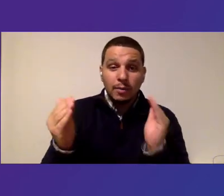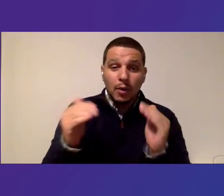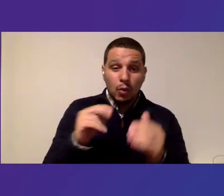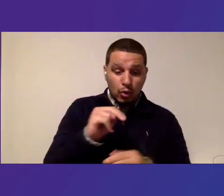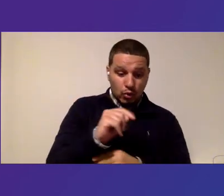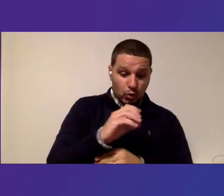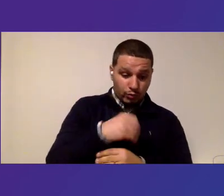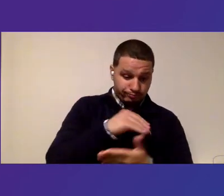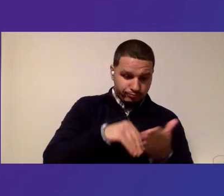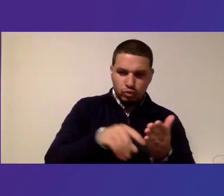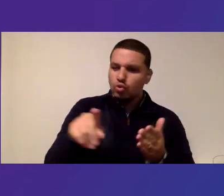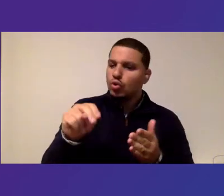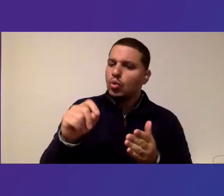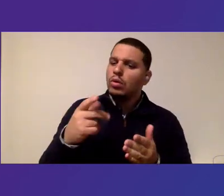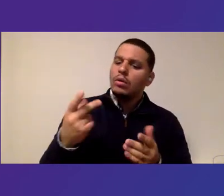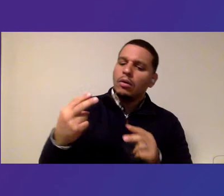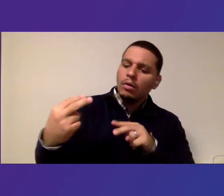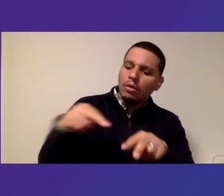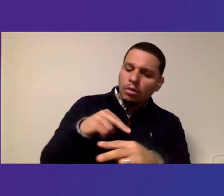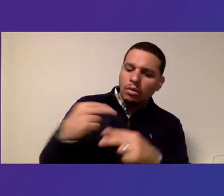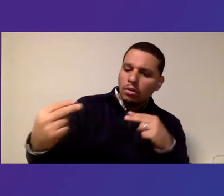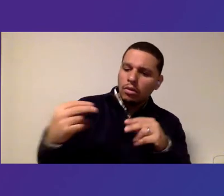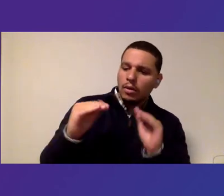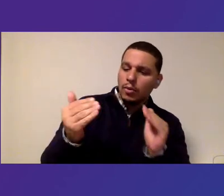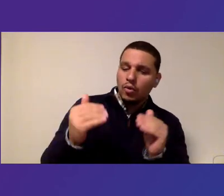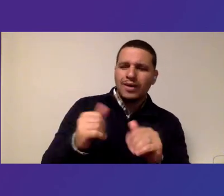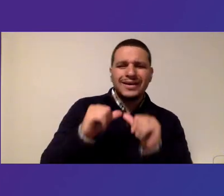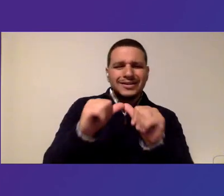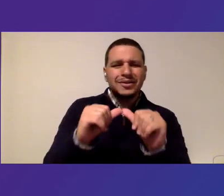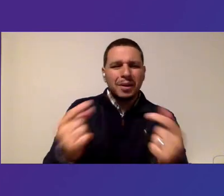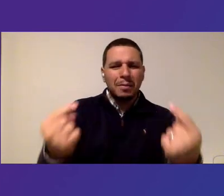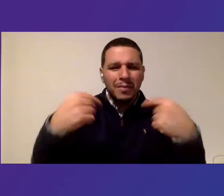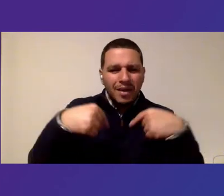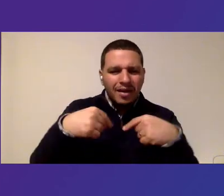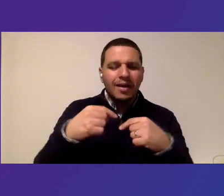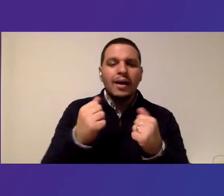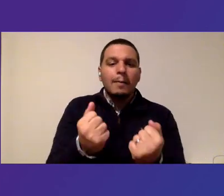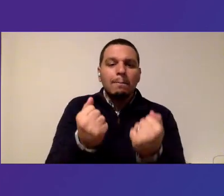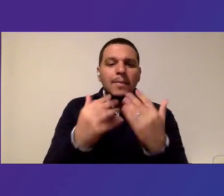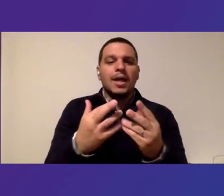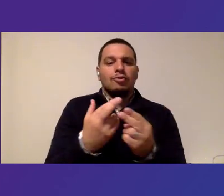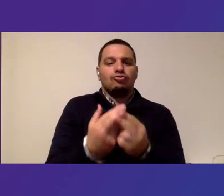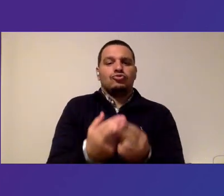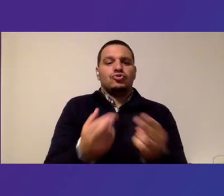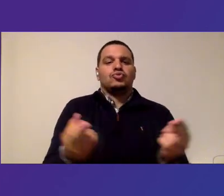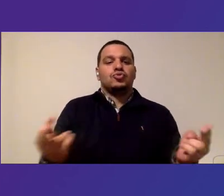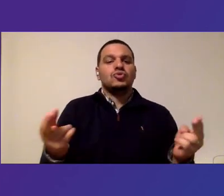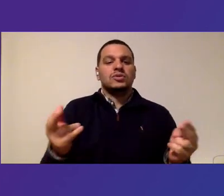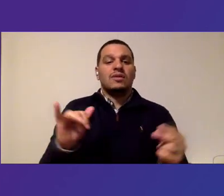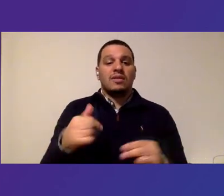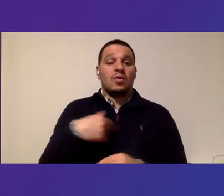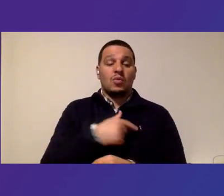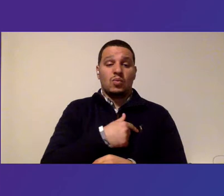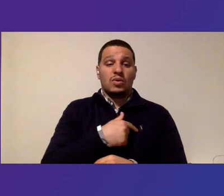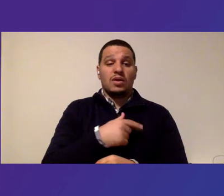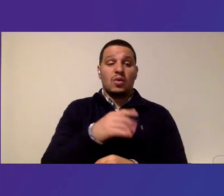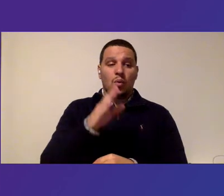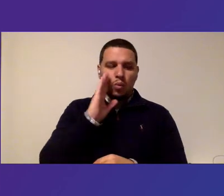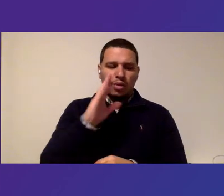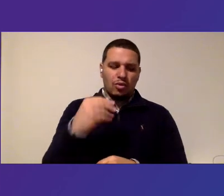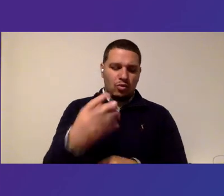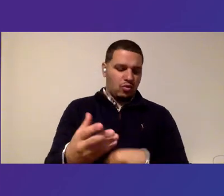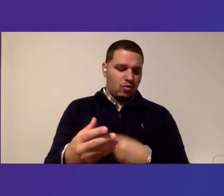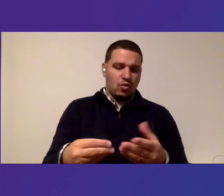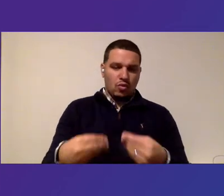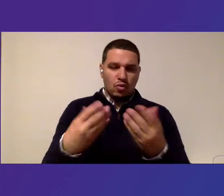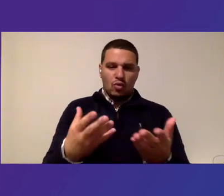other attendees and to continue to come back to as many resources that will be offered,